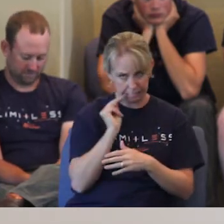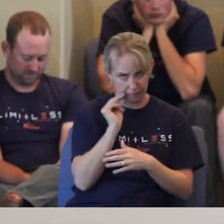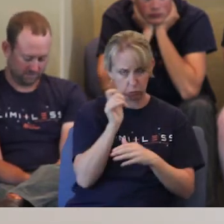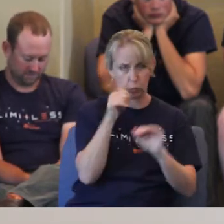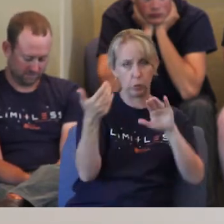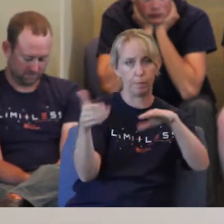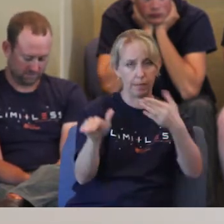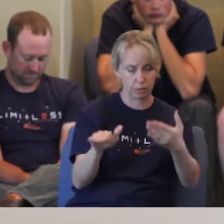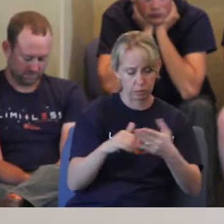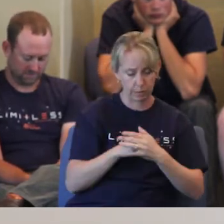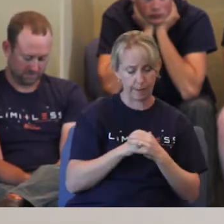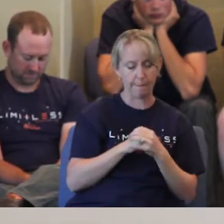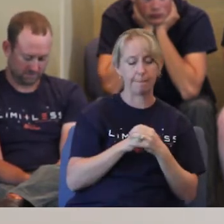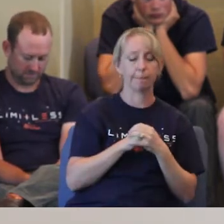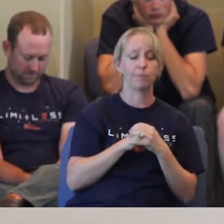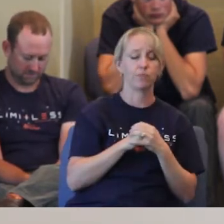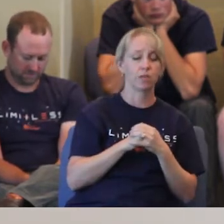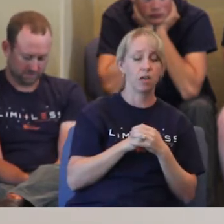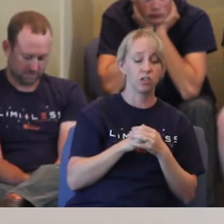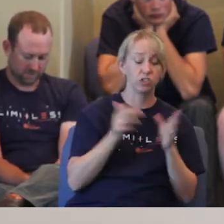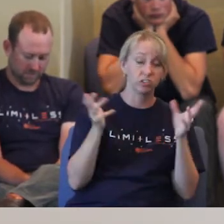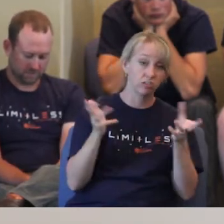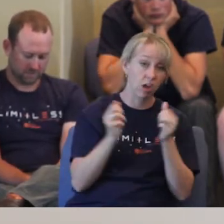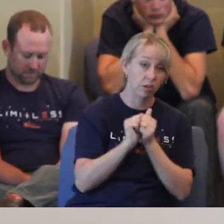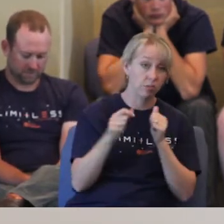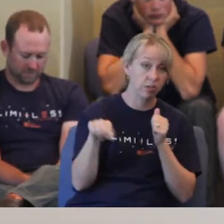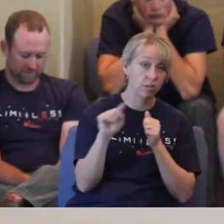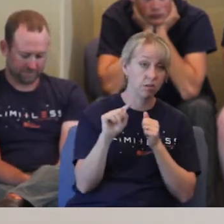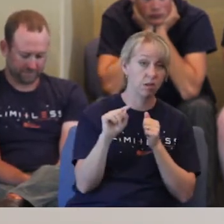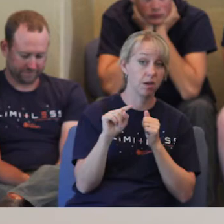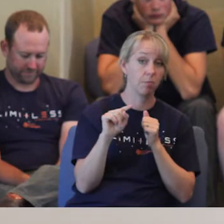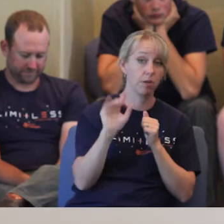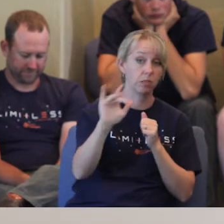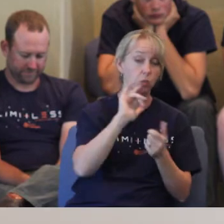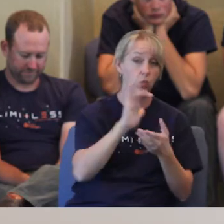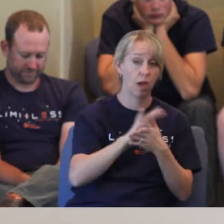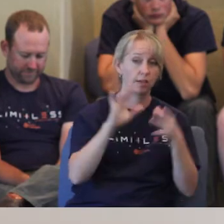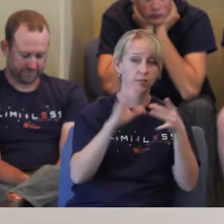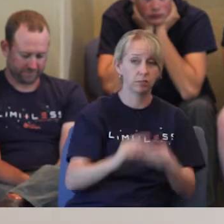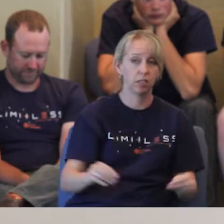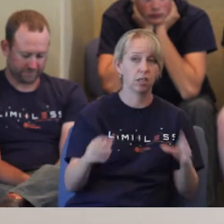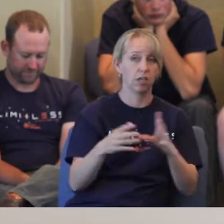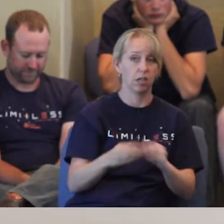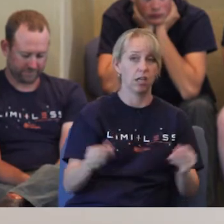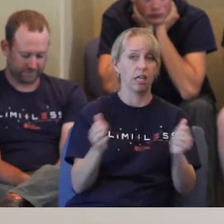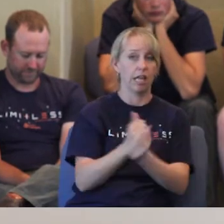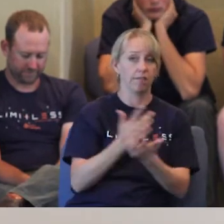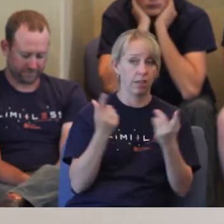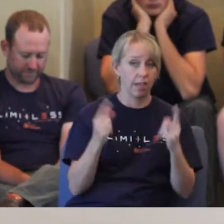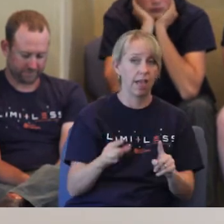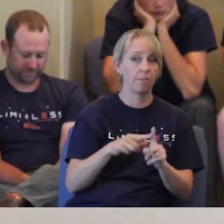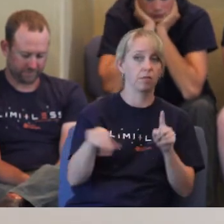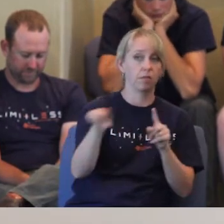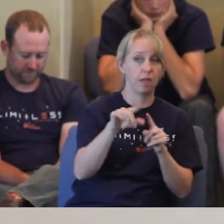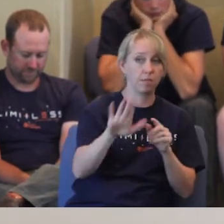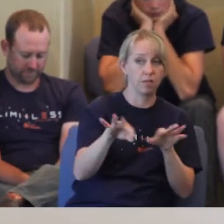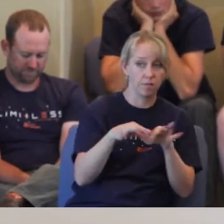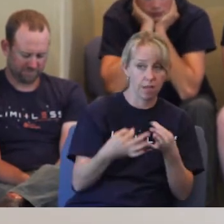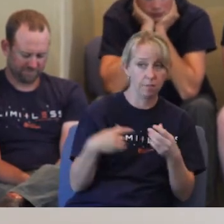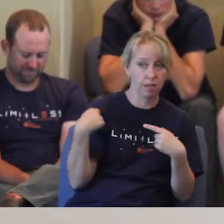to them and his wife telling me about everything that's happened to them and their family in the last couple of years, I could see the heartbreak, and I could